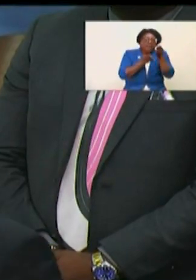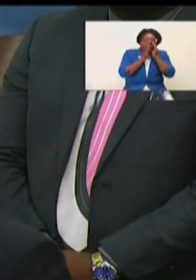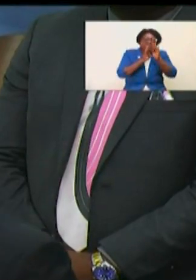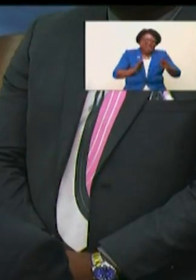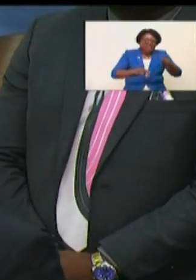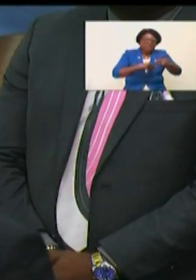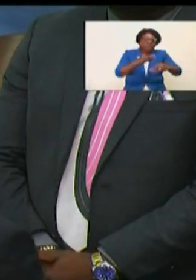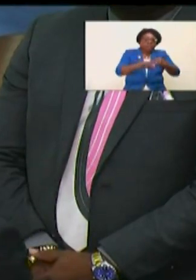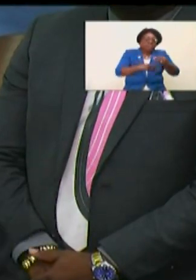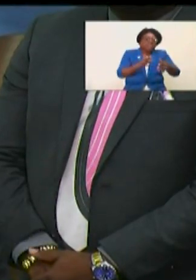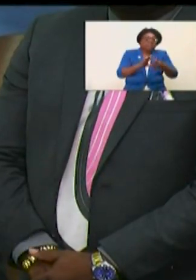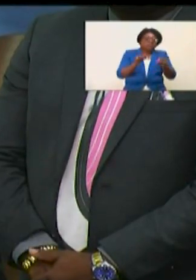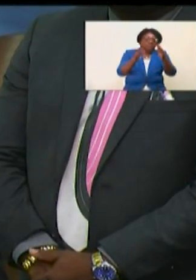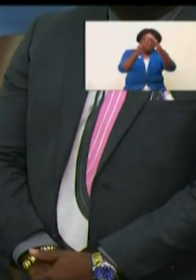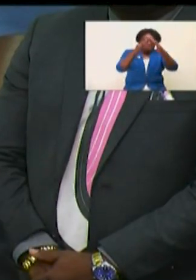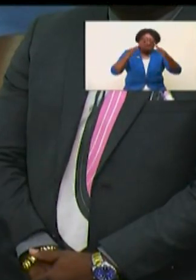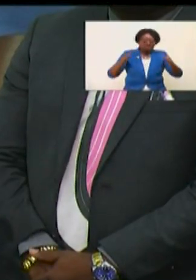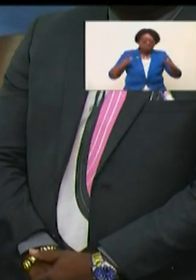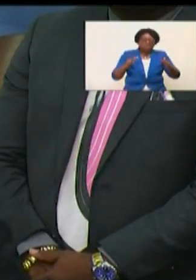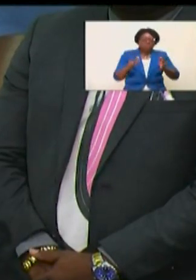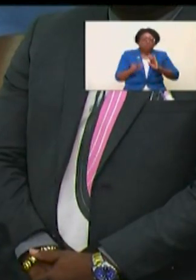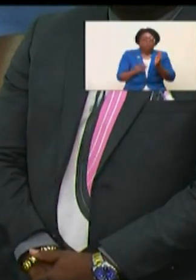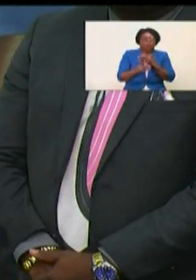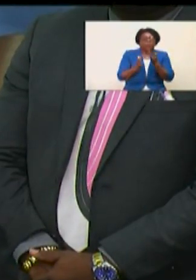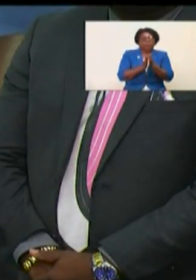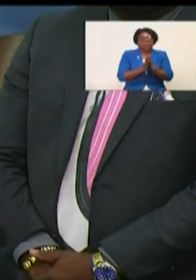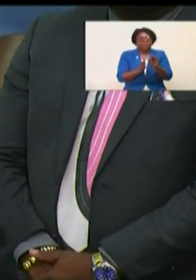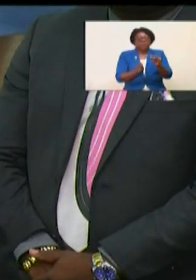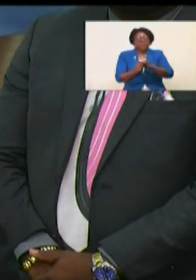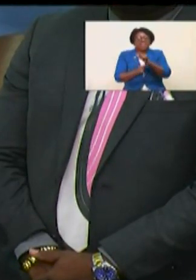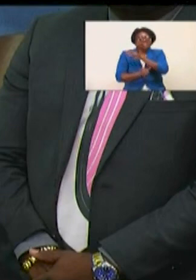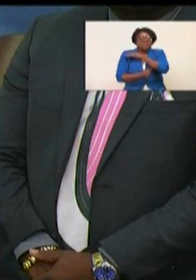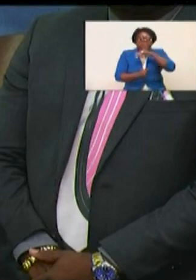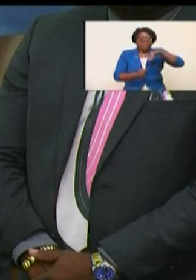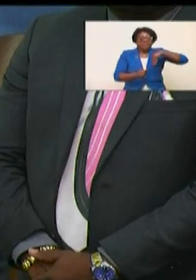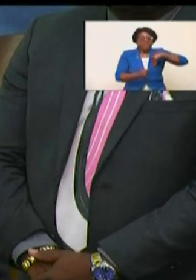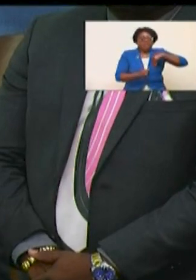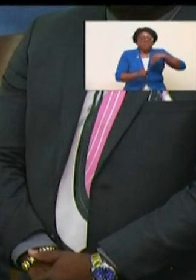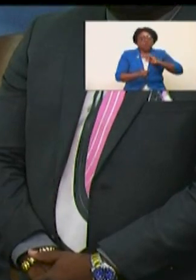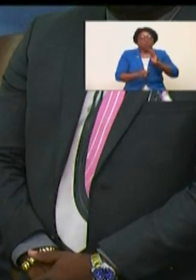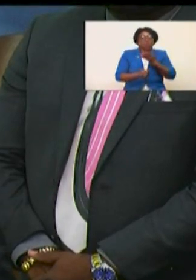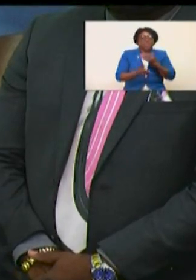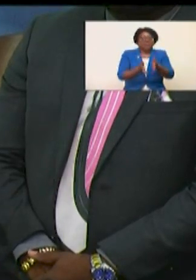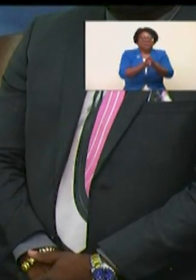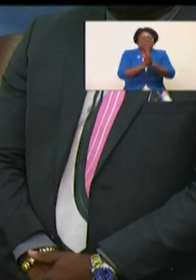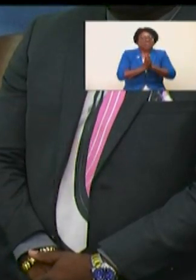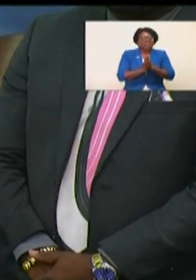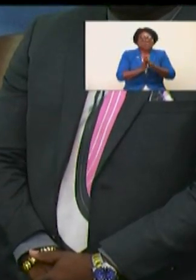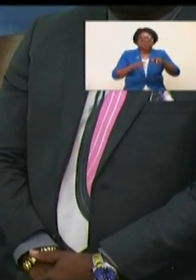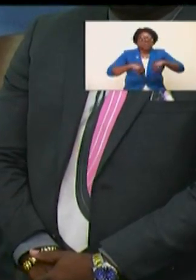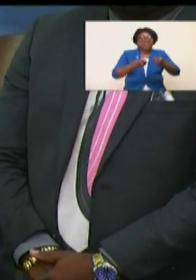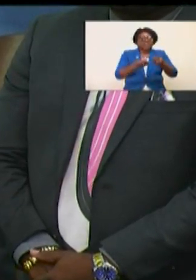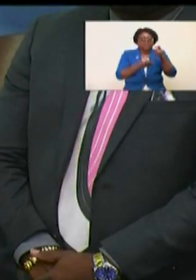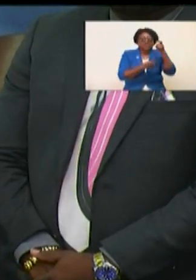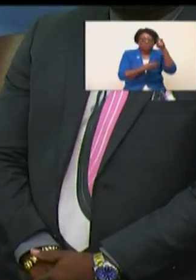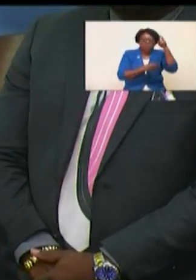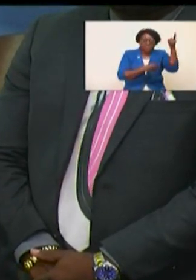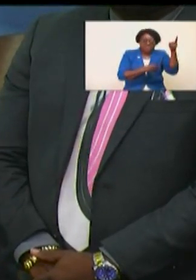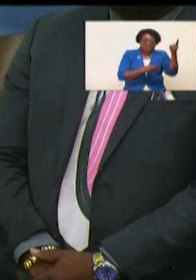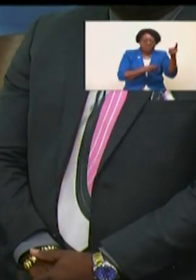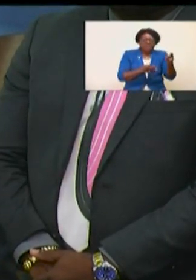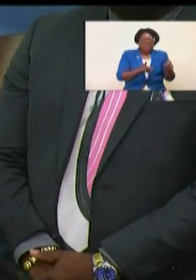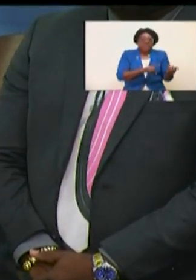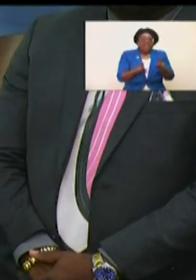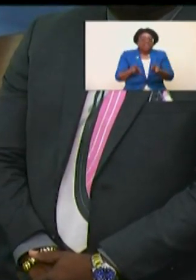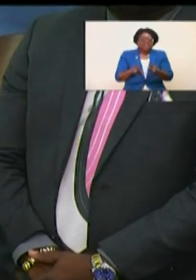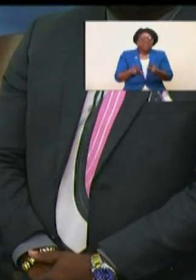this house. We pray for each of these honorable members. We ask, Almighty God, that you would grant them with wisdom as they